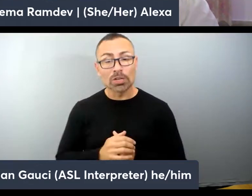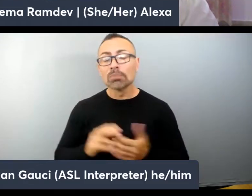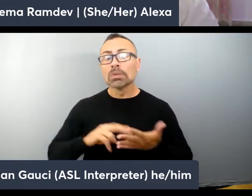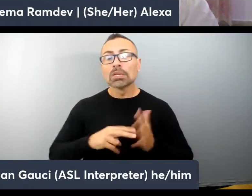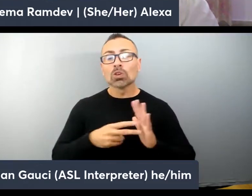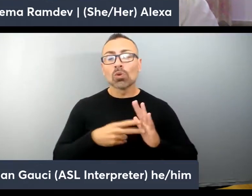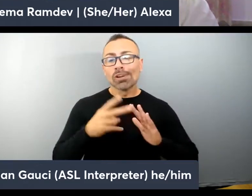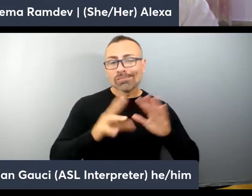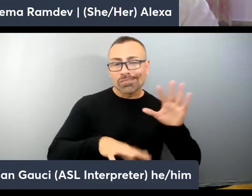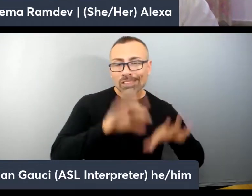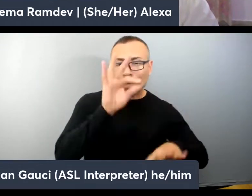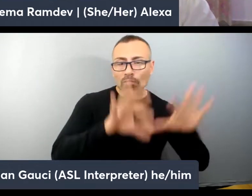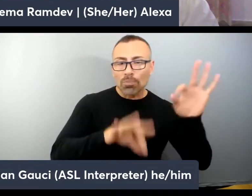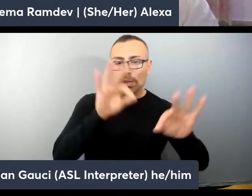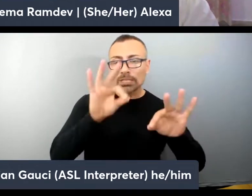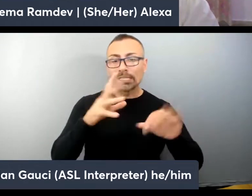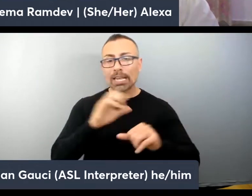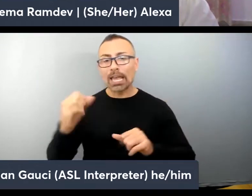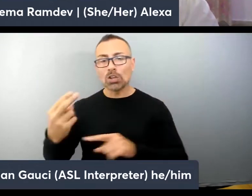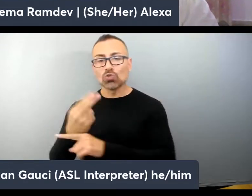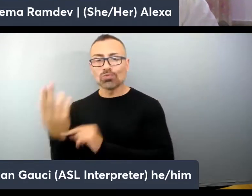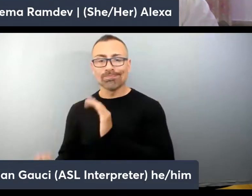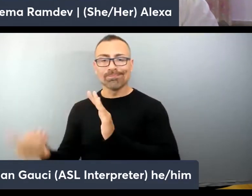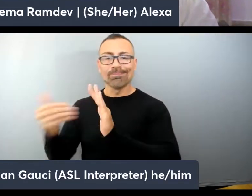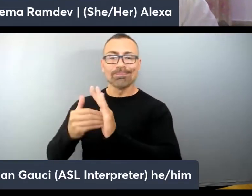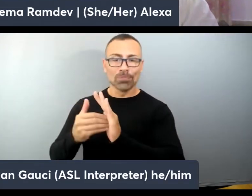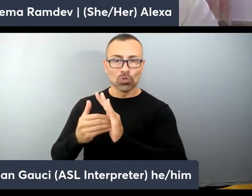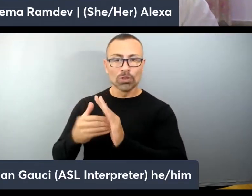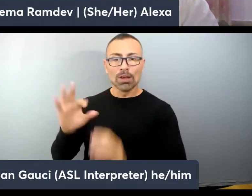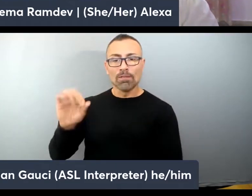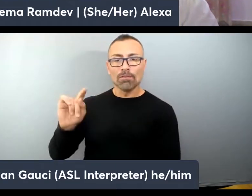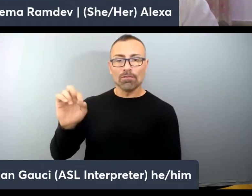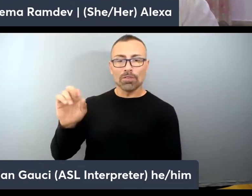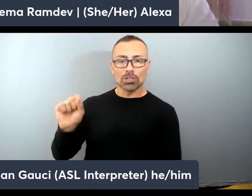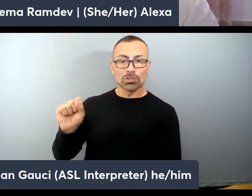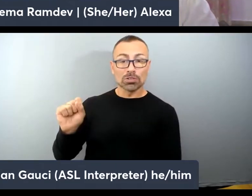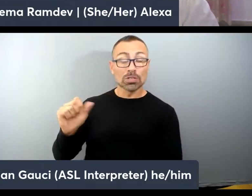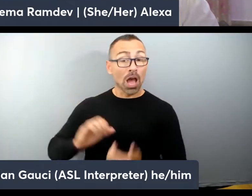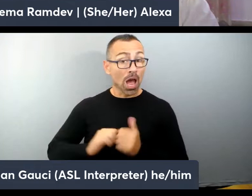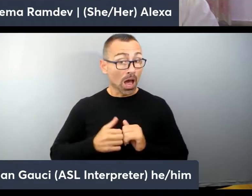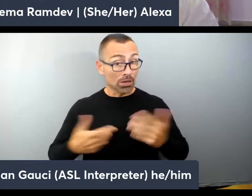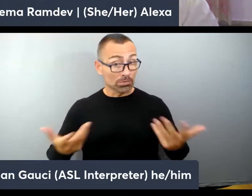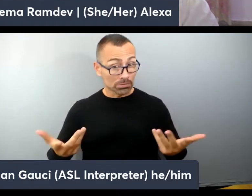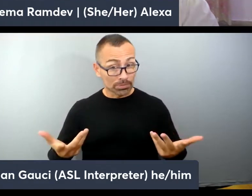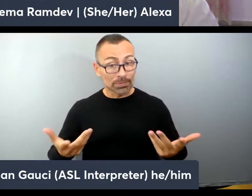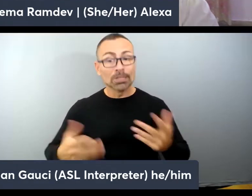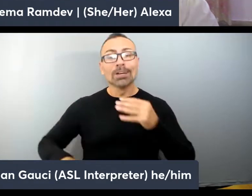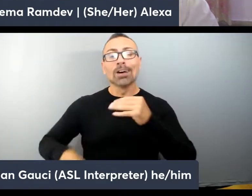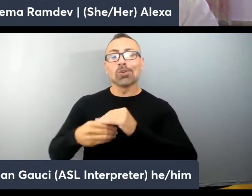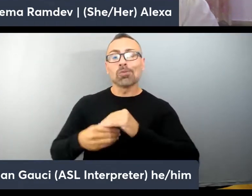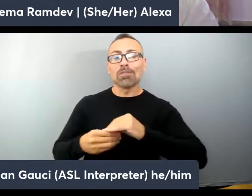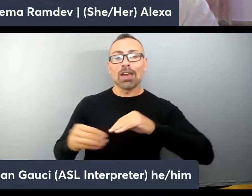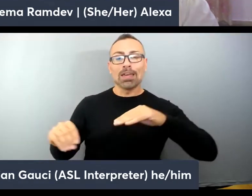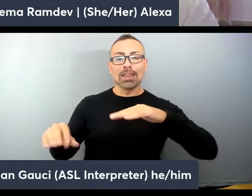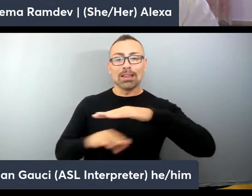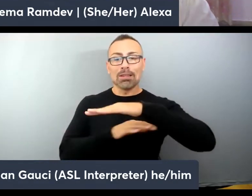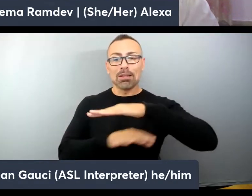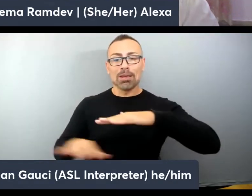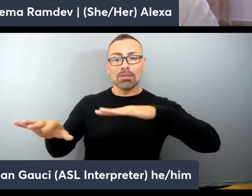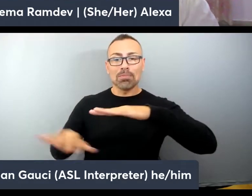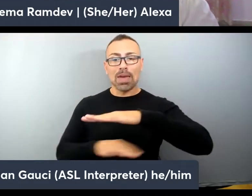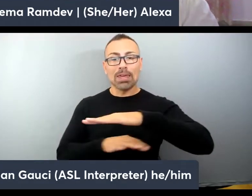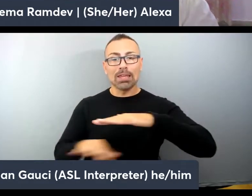features. And the way that we achieve that is we've added metadata to features at the feature